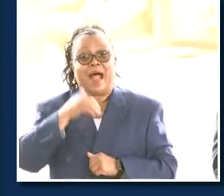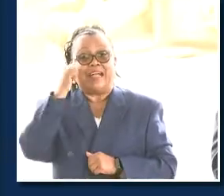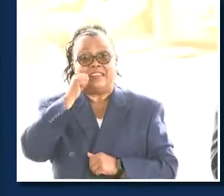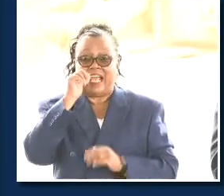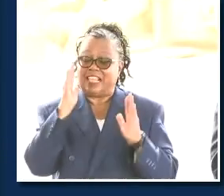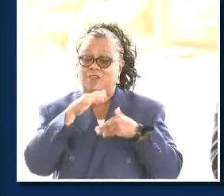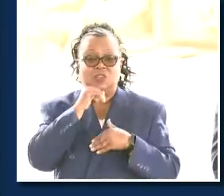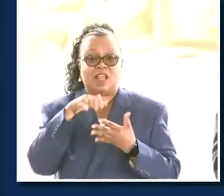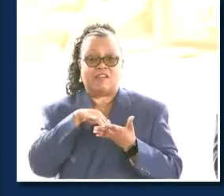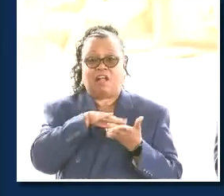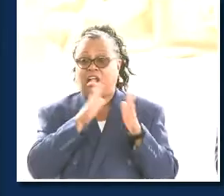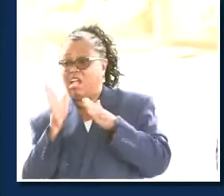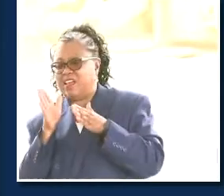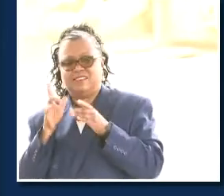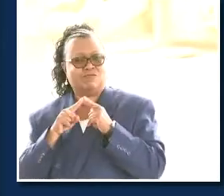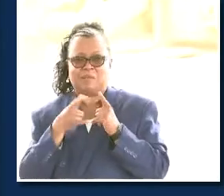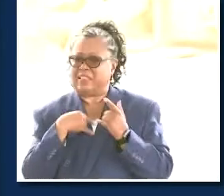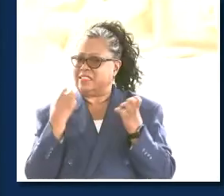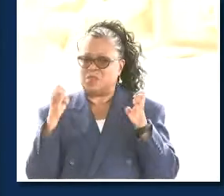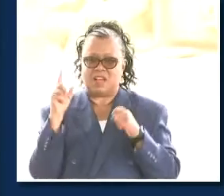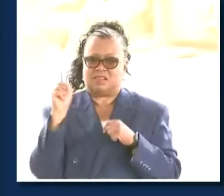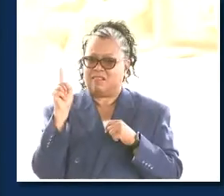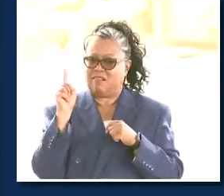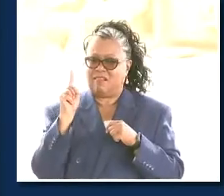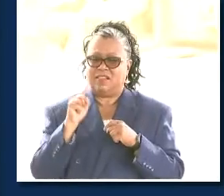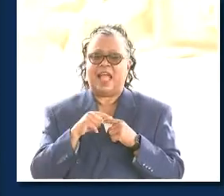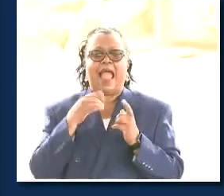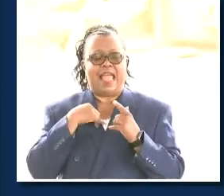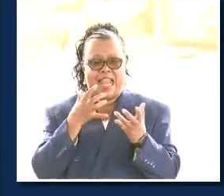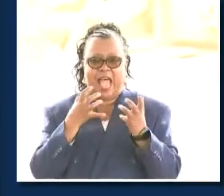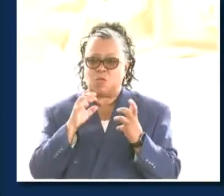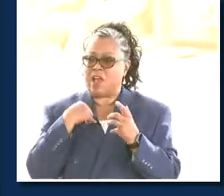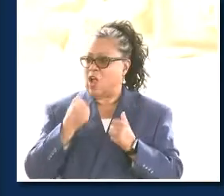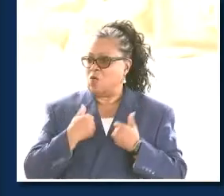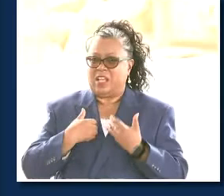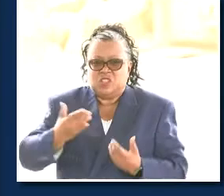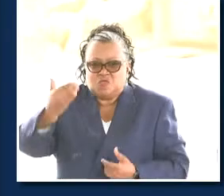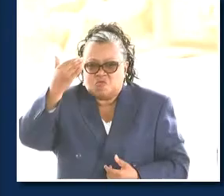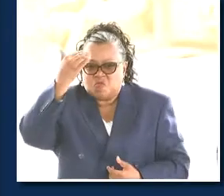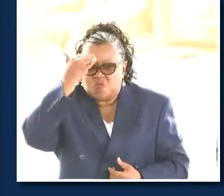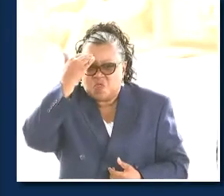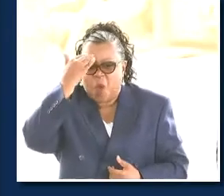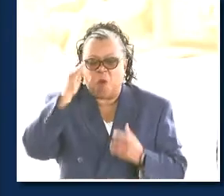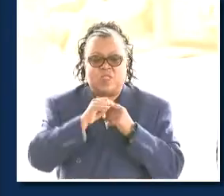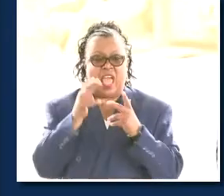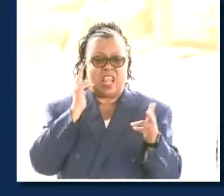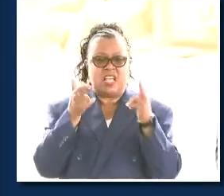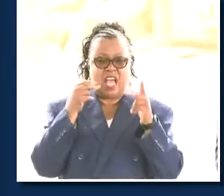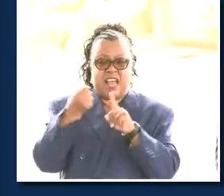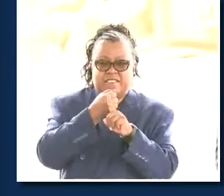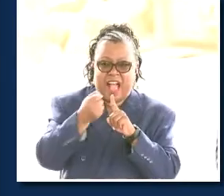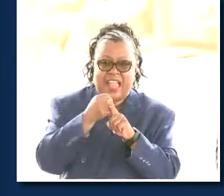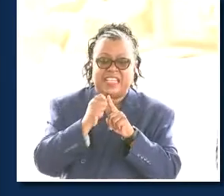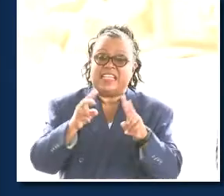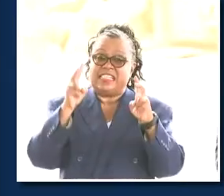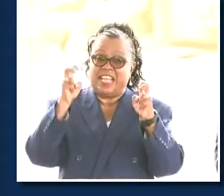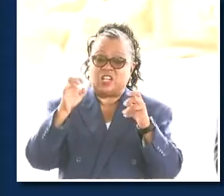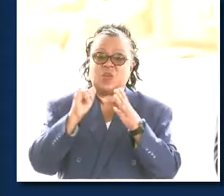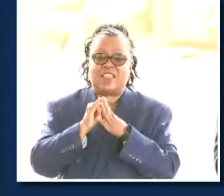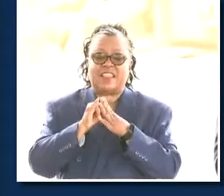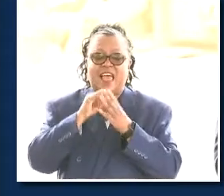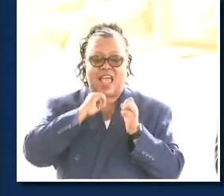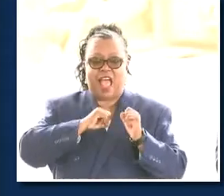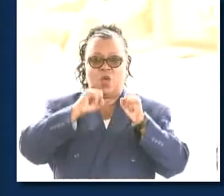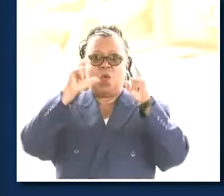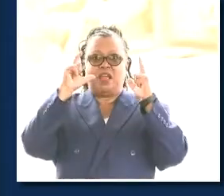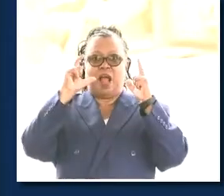focus never wavers from this crisis. And I want our residents to know that gun violence is the issue that I wake